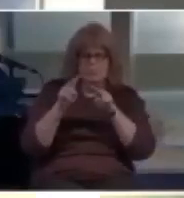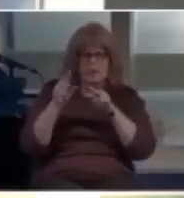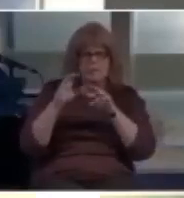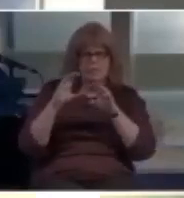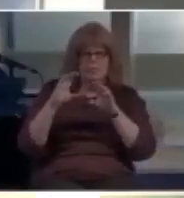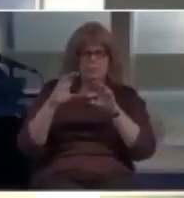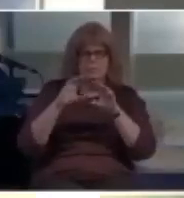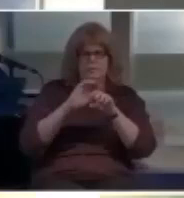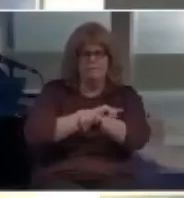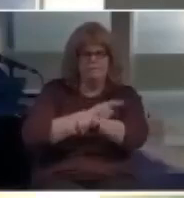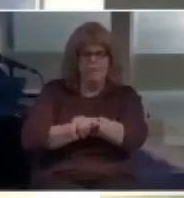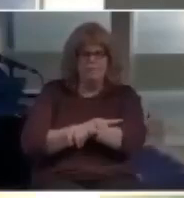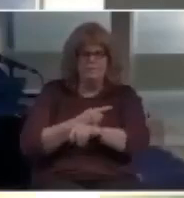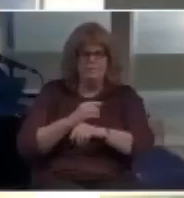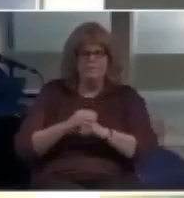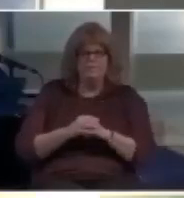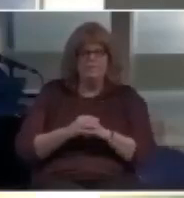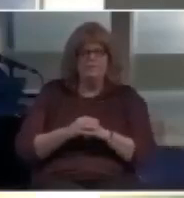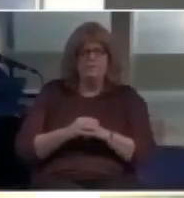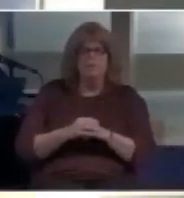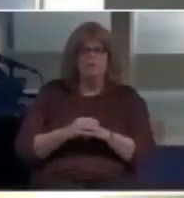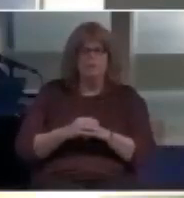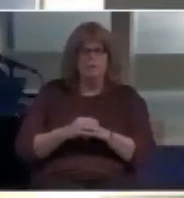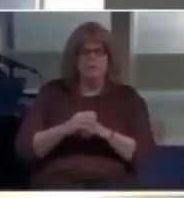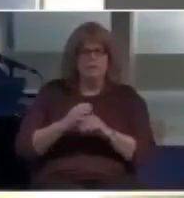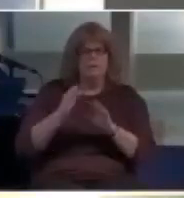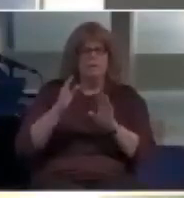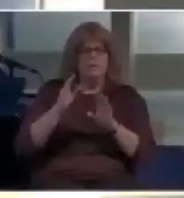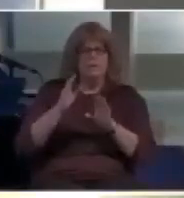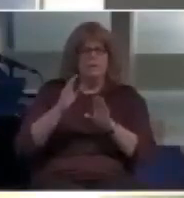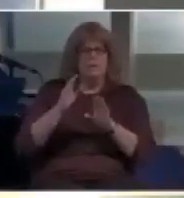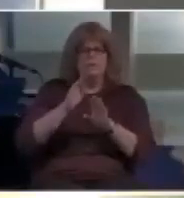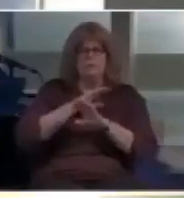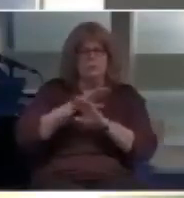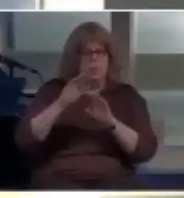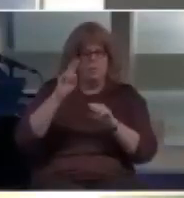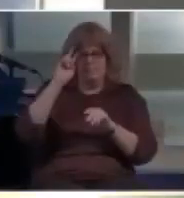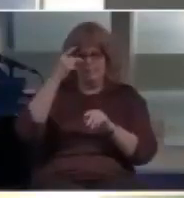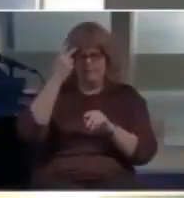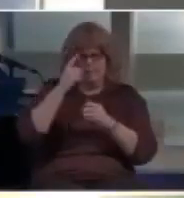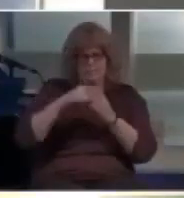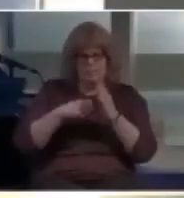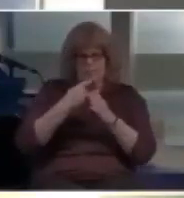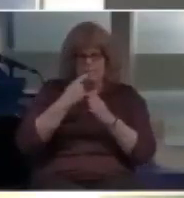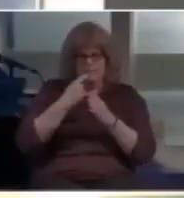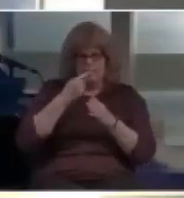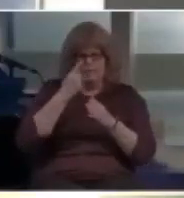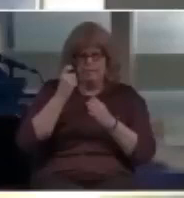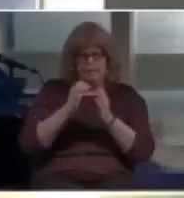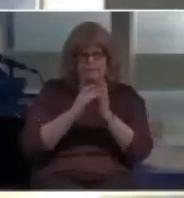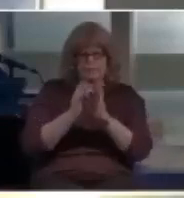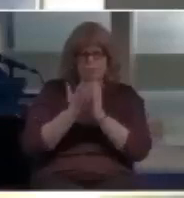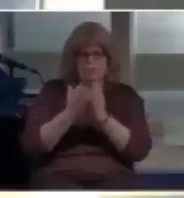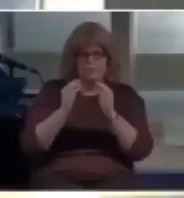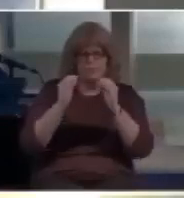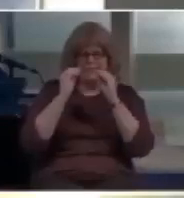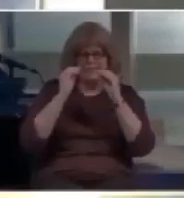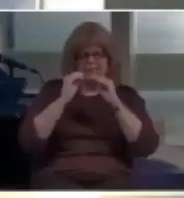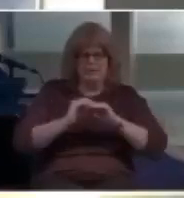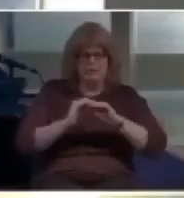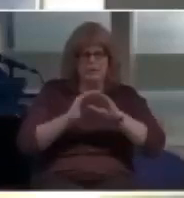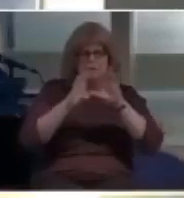forces. Now listen carefully. I want you to not misunderstand what I am saying, because the scriptures teach